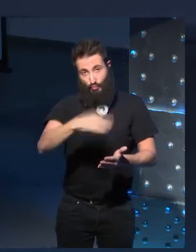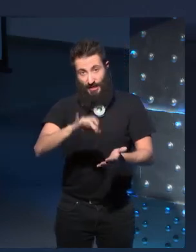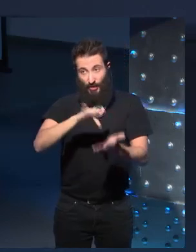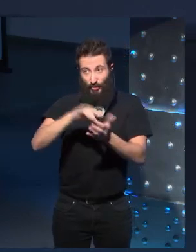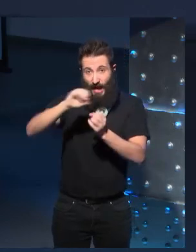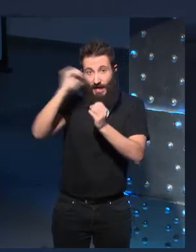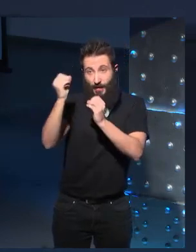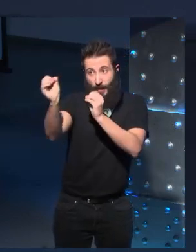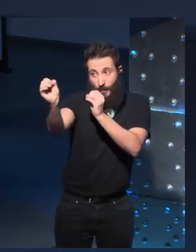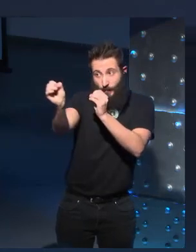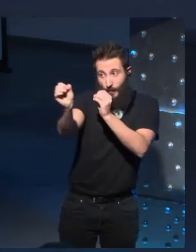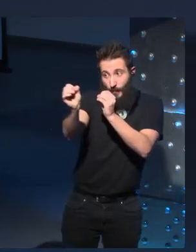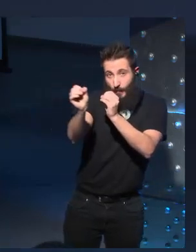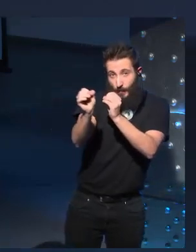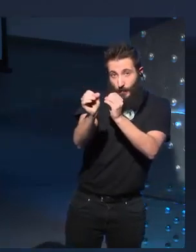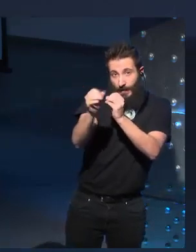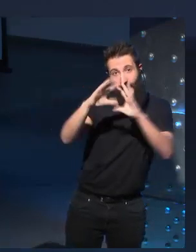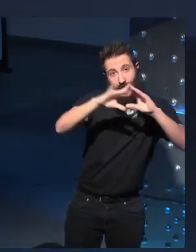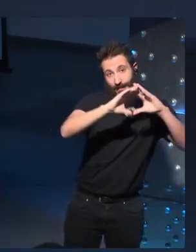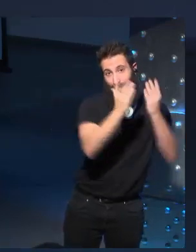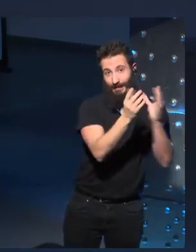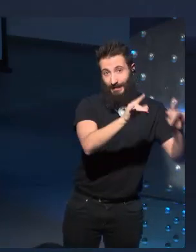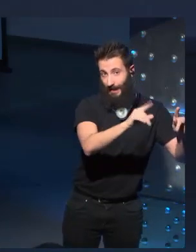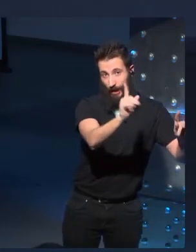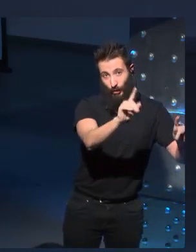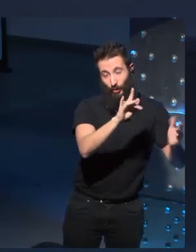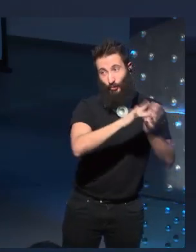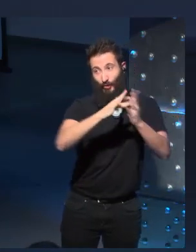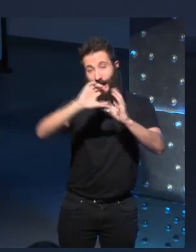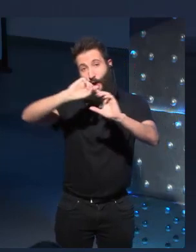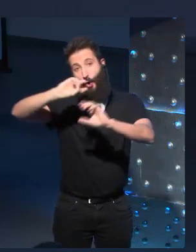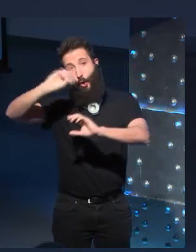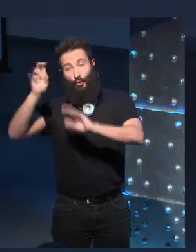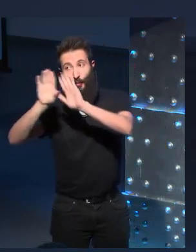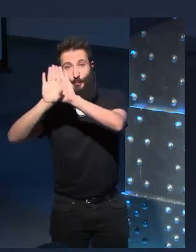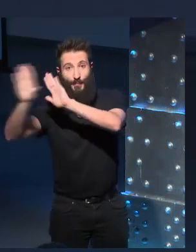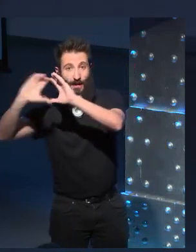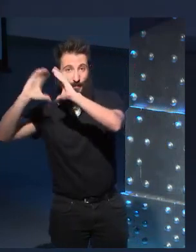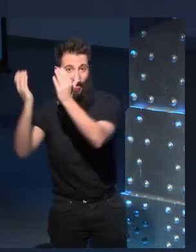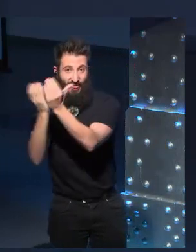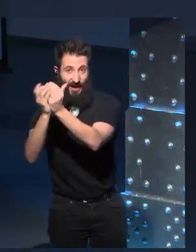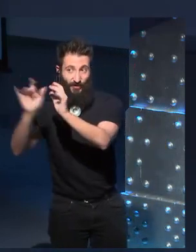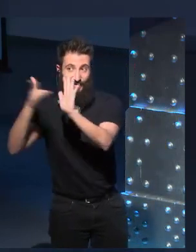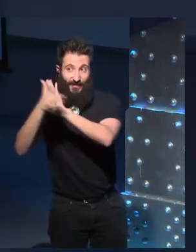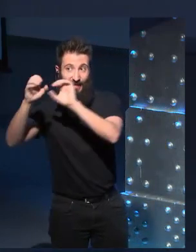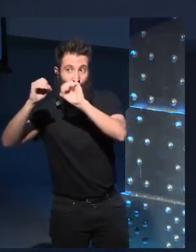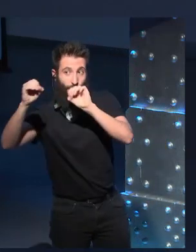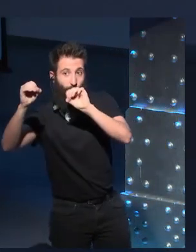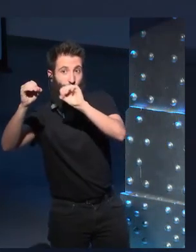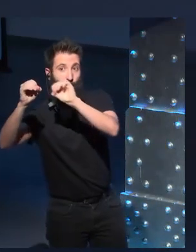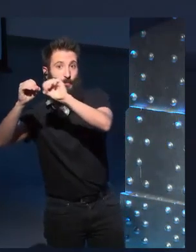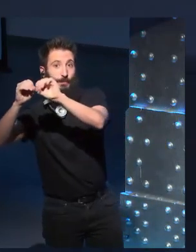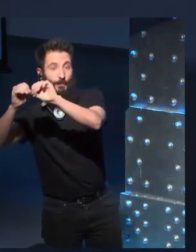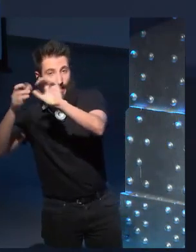is not that of the Earth, there is no Earth, it's the gravity of your neighbor, here. So if you do a very long trip in space,